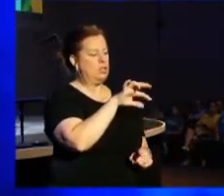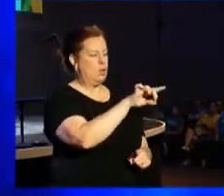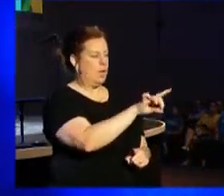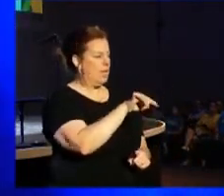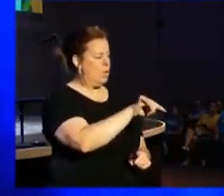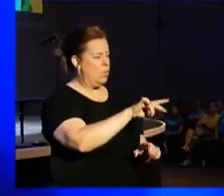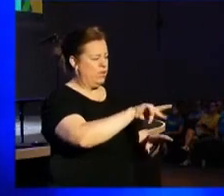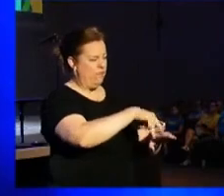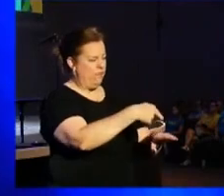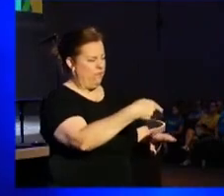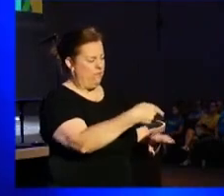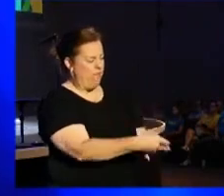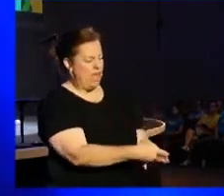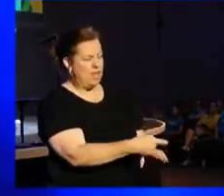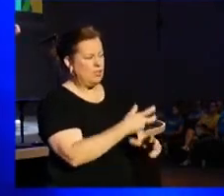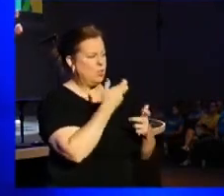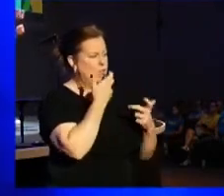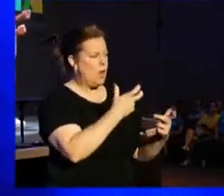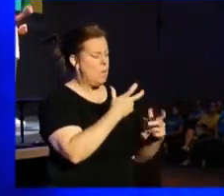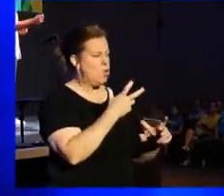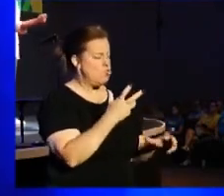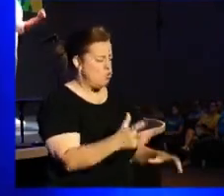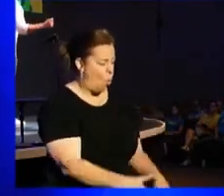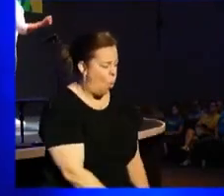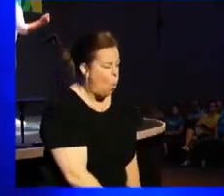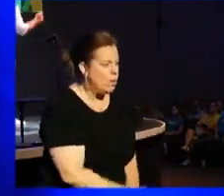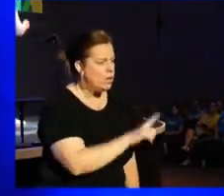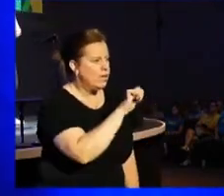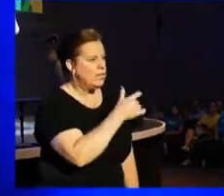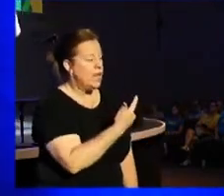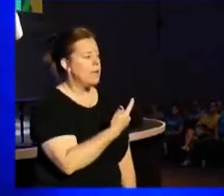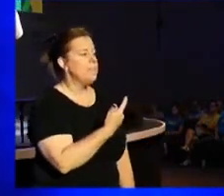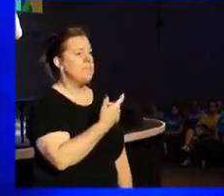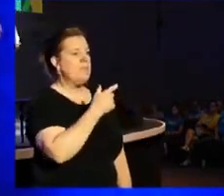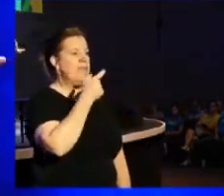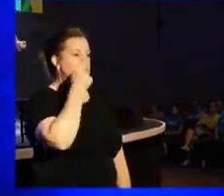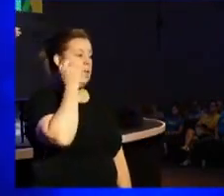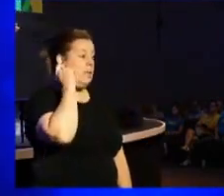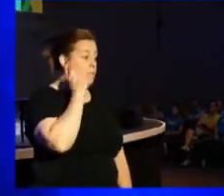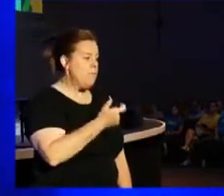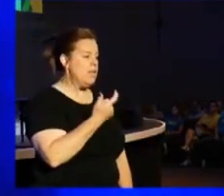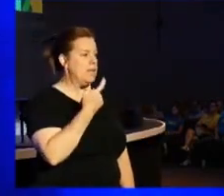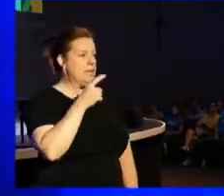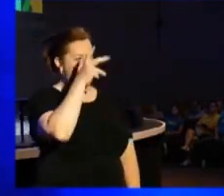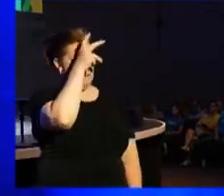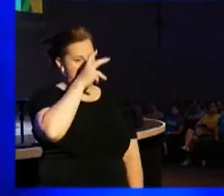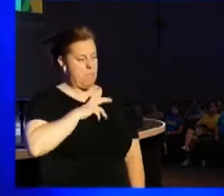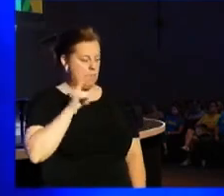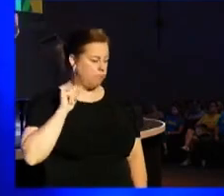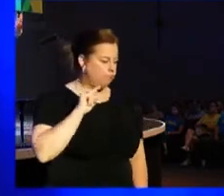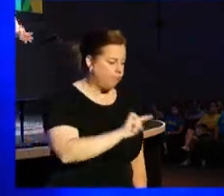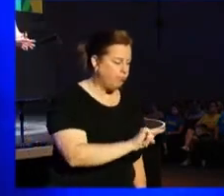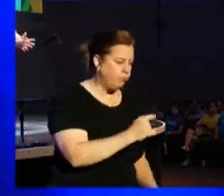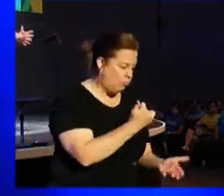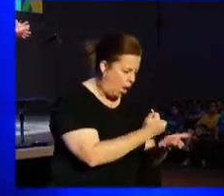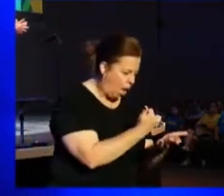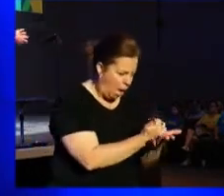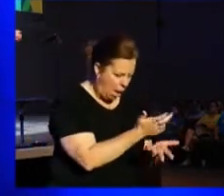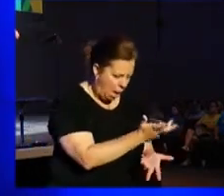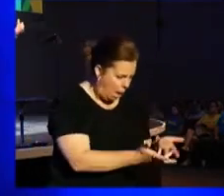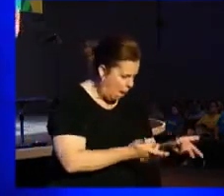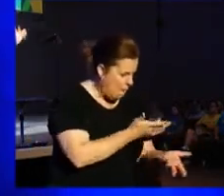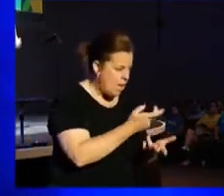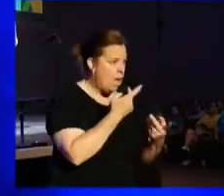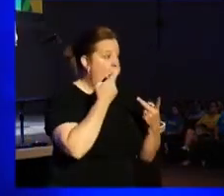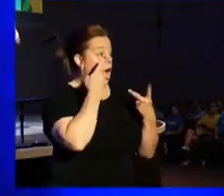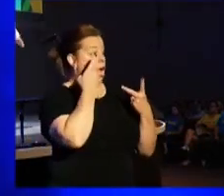leg. And immediately, a man named Mario Hofer came over and started tending to him. He said, "I saw that he was hurt,